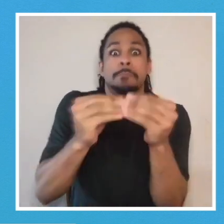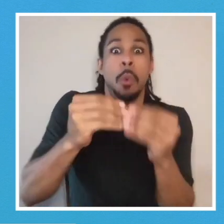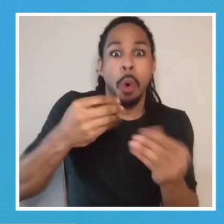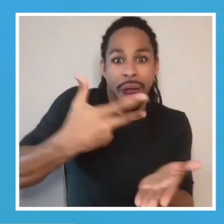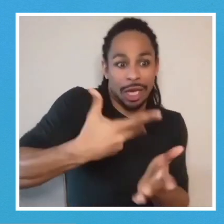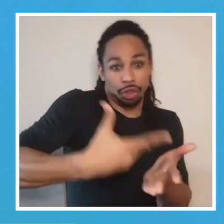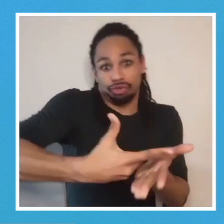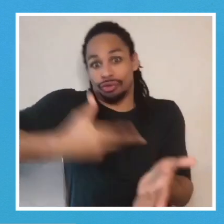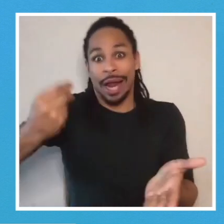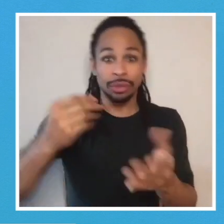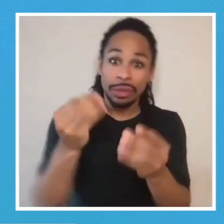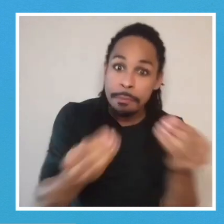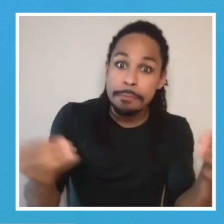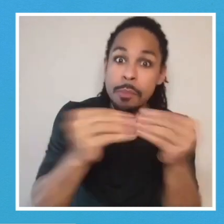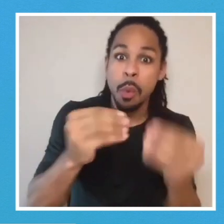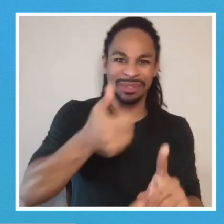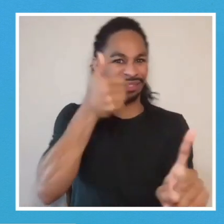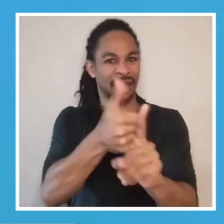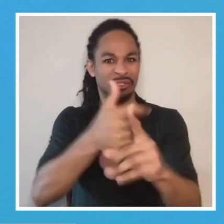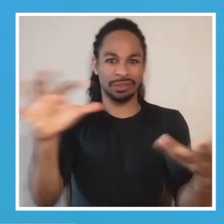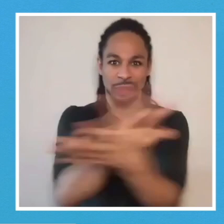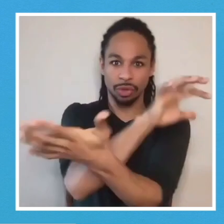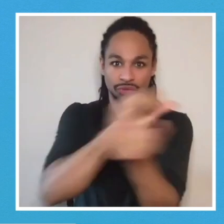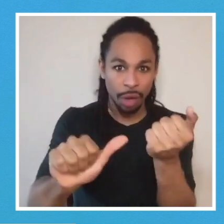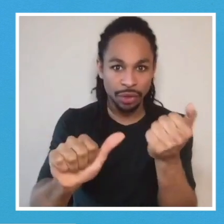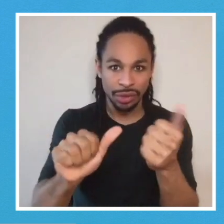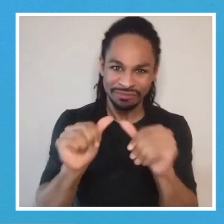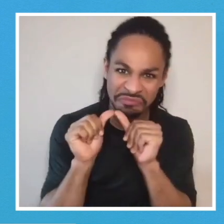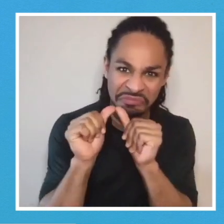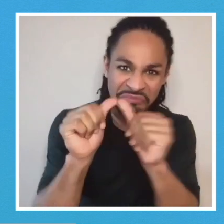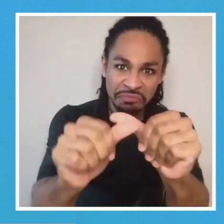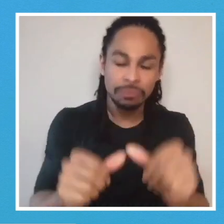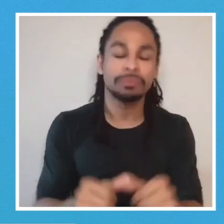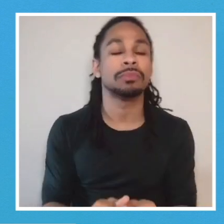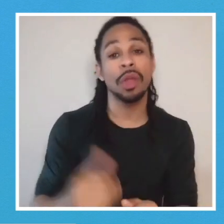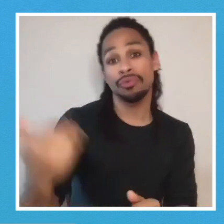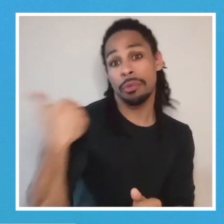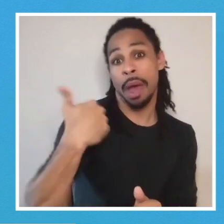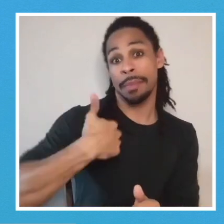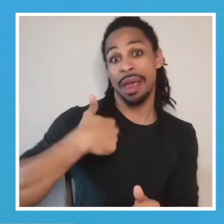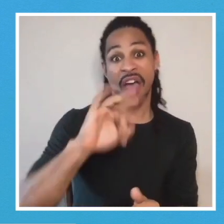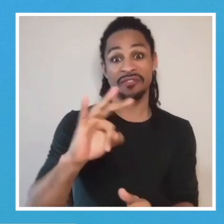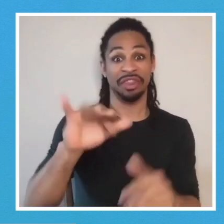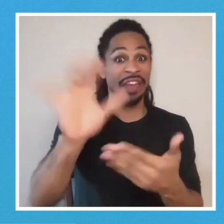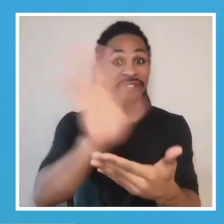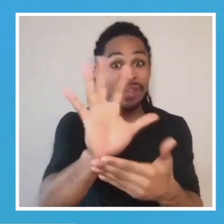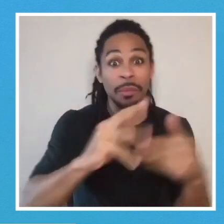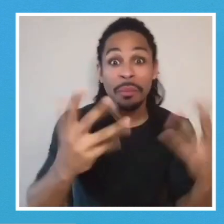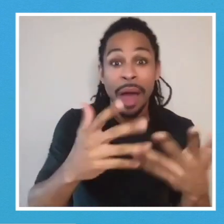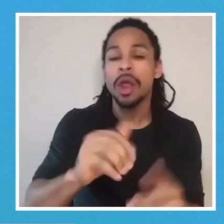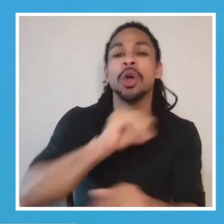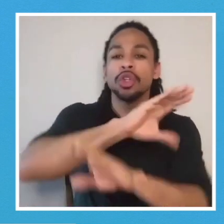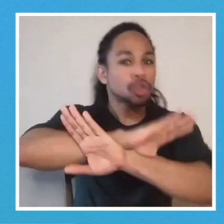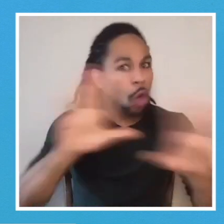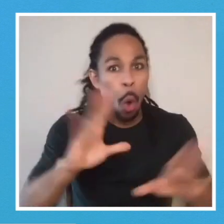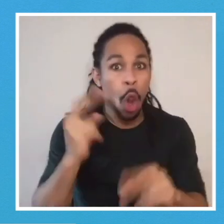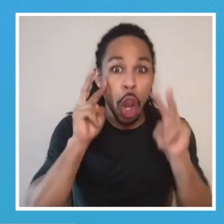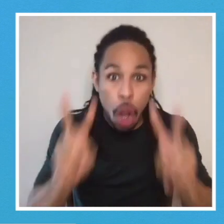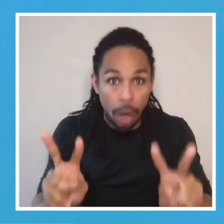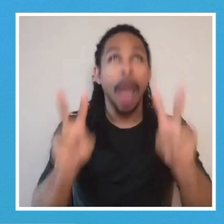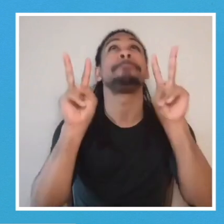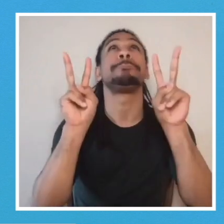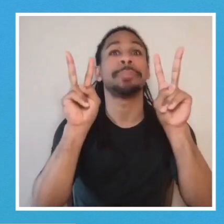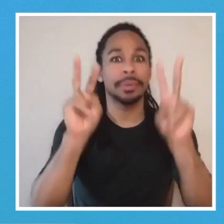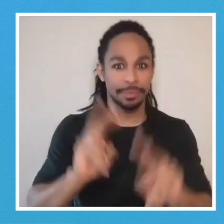more self-destruction. It reminds me of the movie Don't Look Up, one of the most